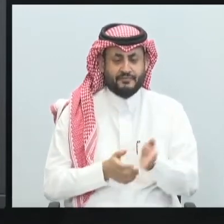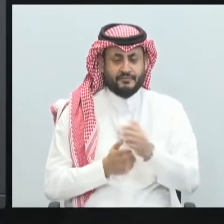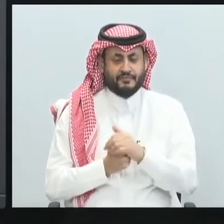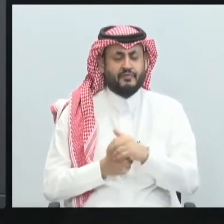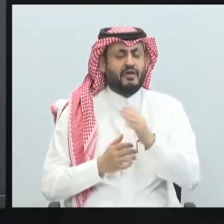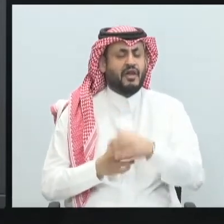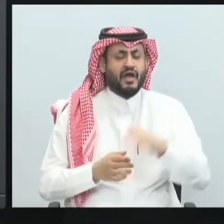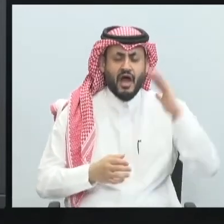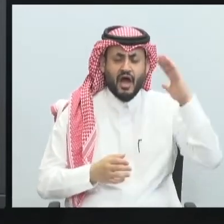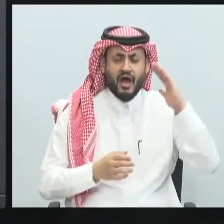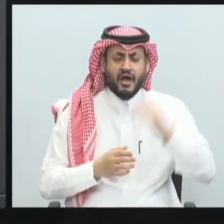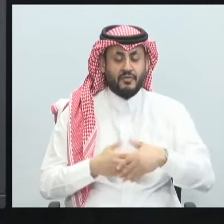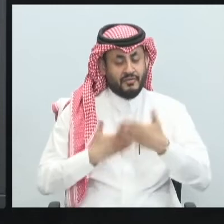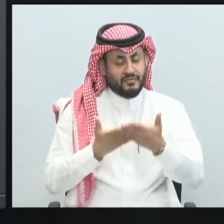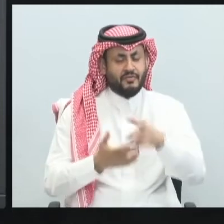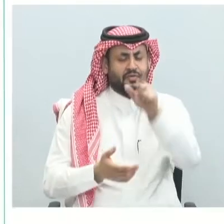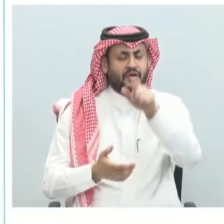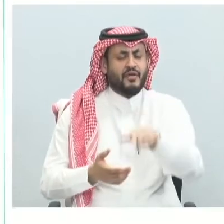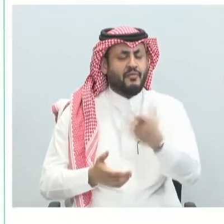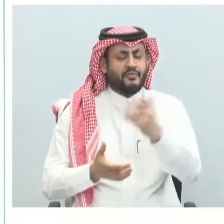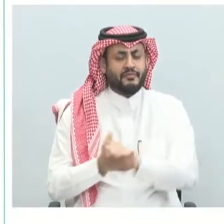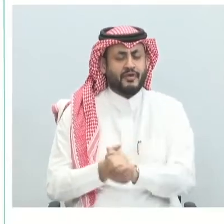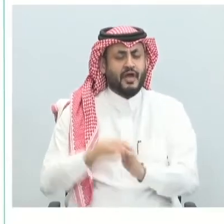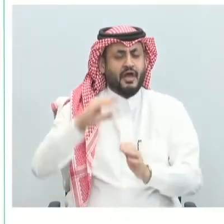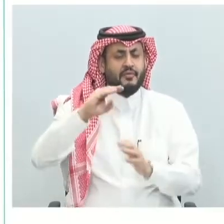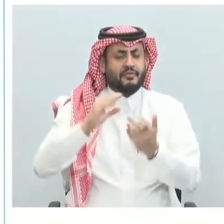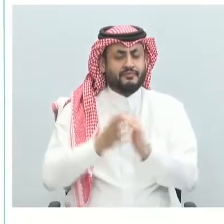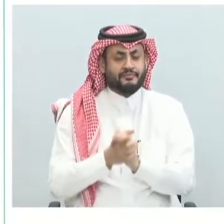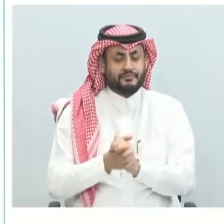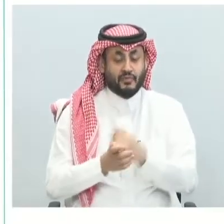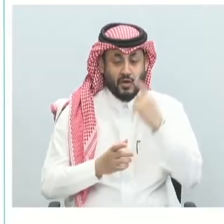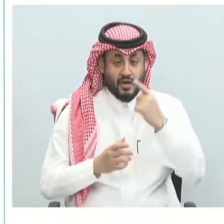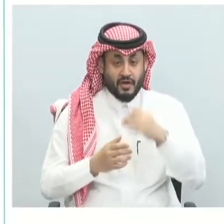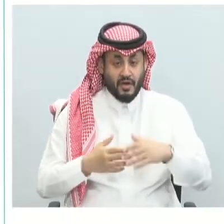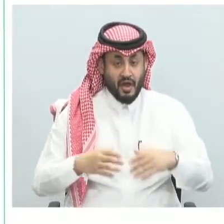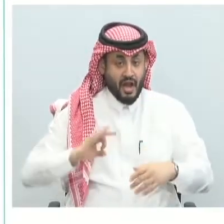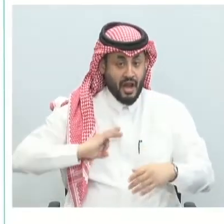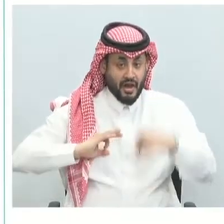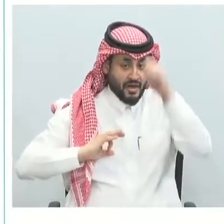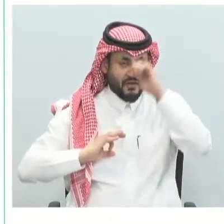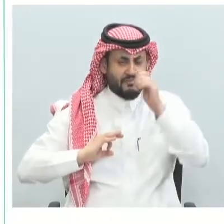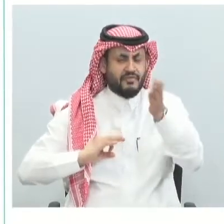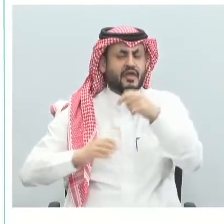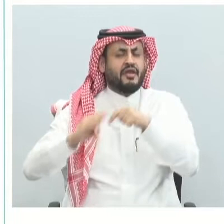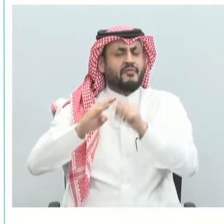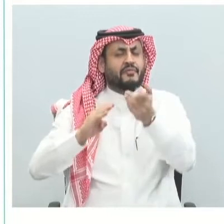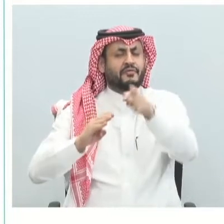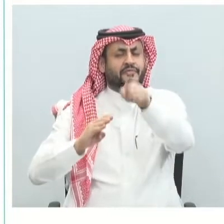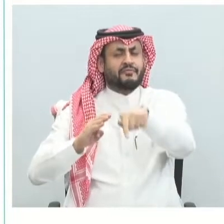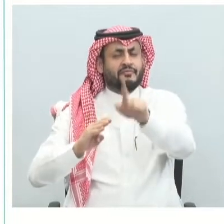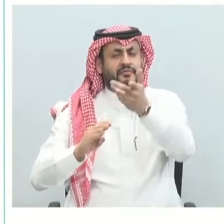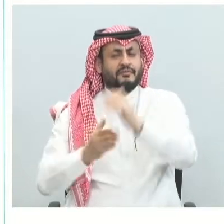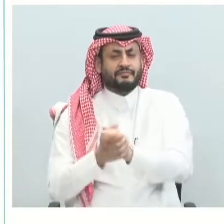or you're welcome. Okay. So, wow, I like your hat. What do you think she will reply to